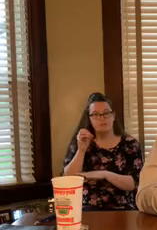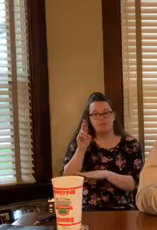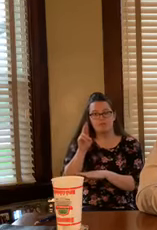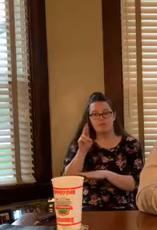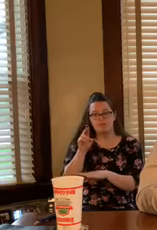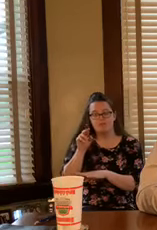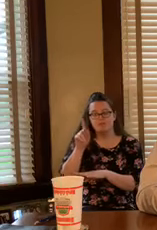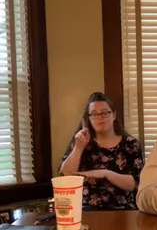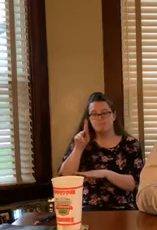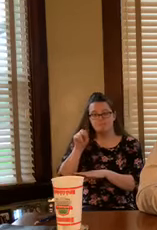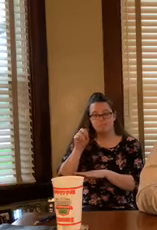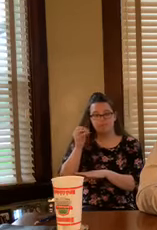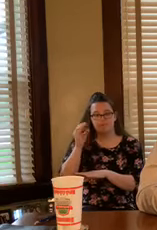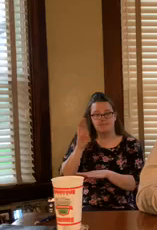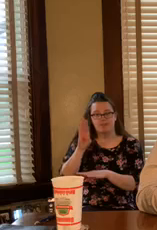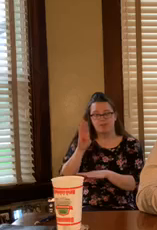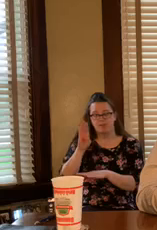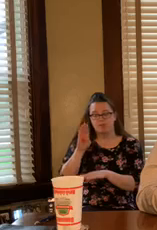door.